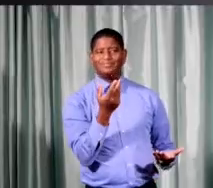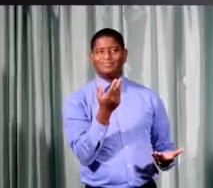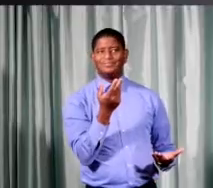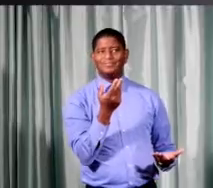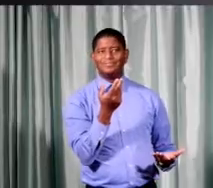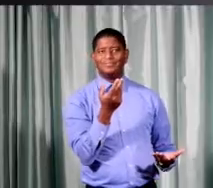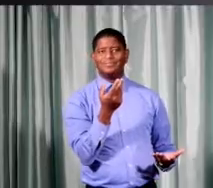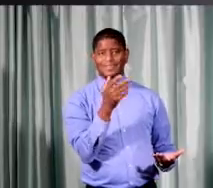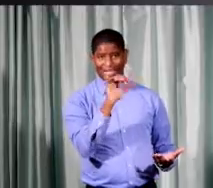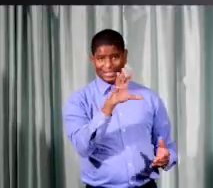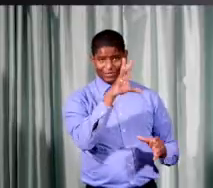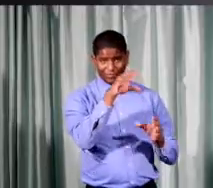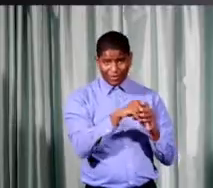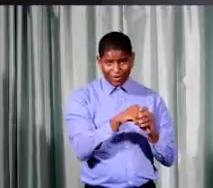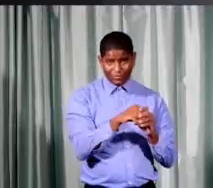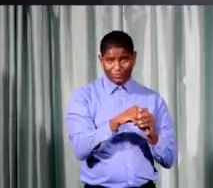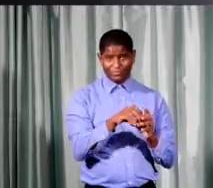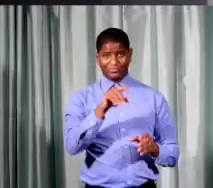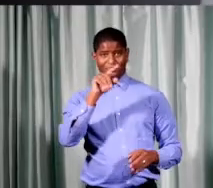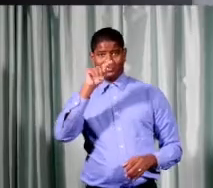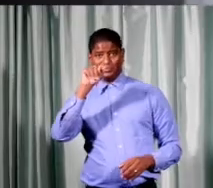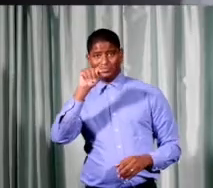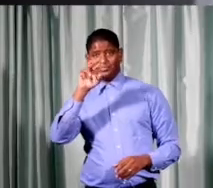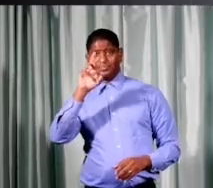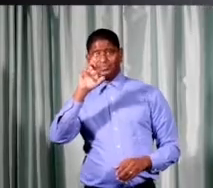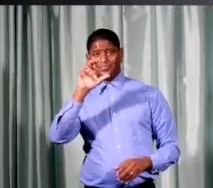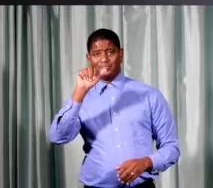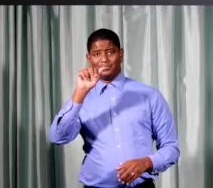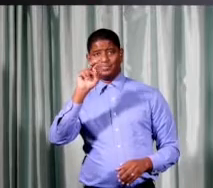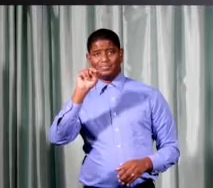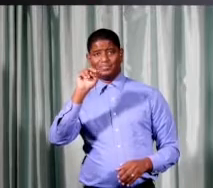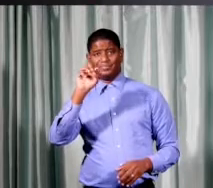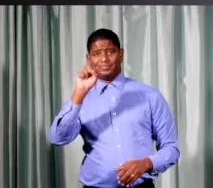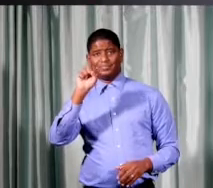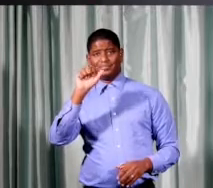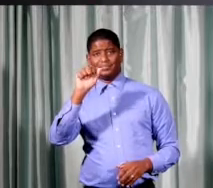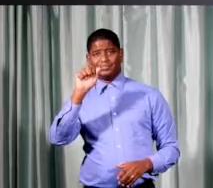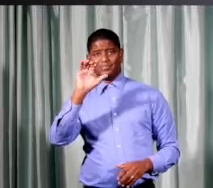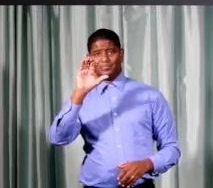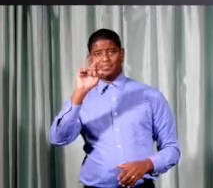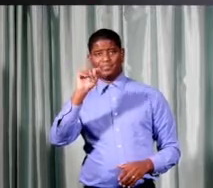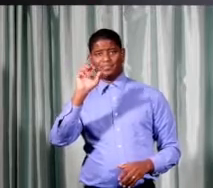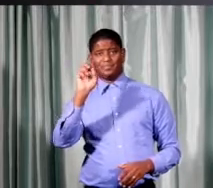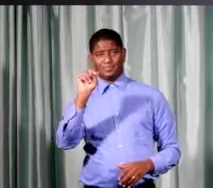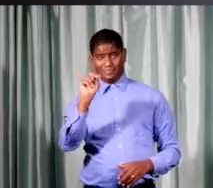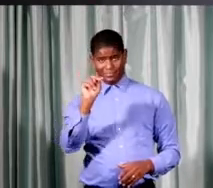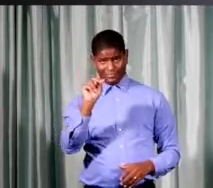transaction. Think of it. You ordered food or you ordered fabric. What happened?